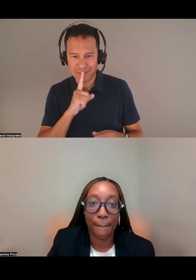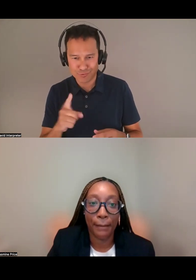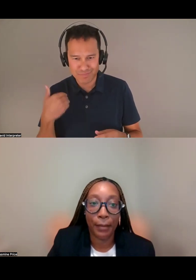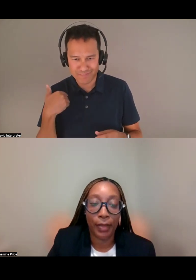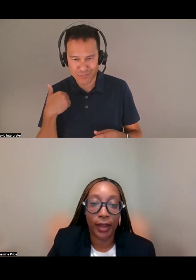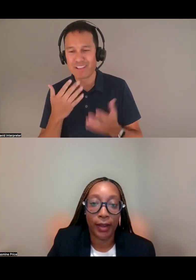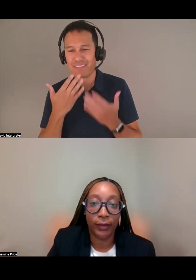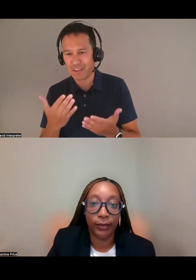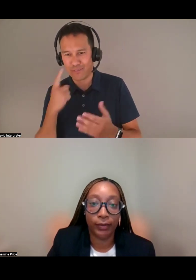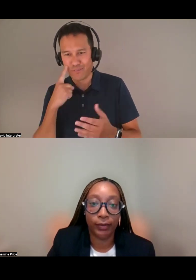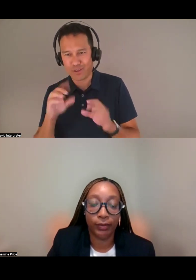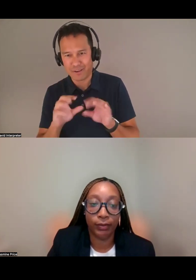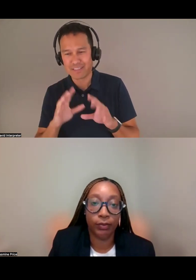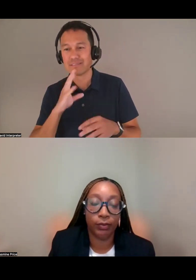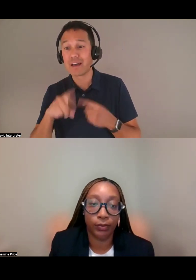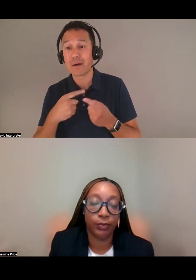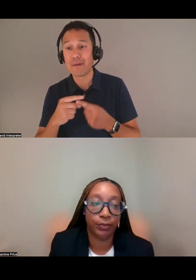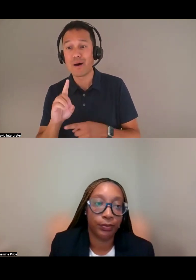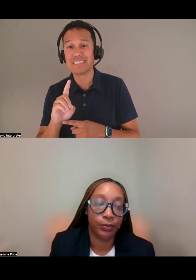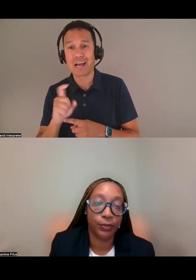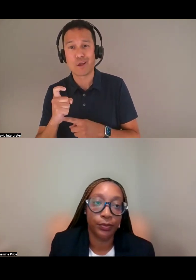clarifying that you were referring to diagnostic evaluation.